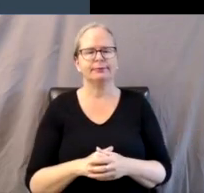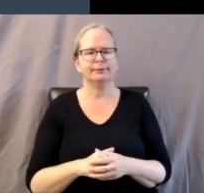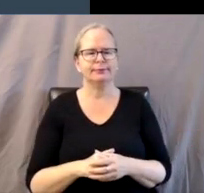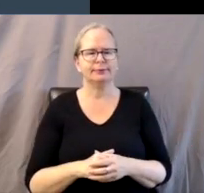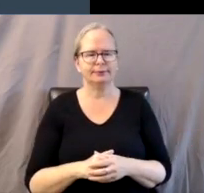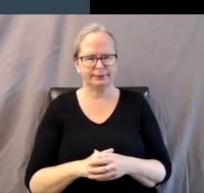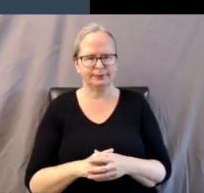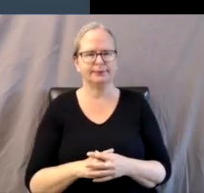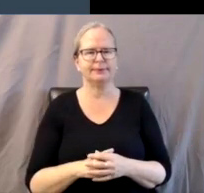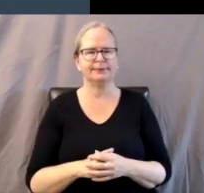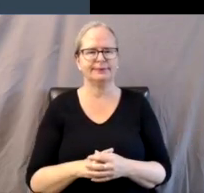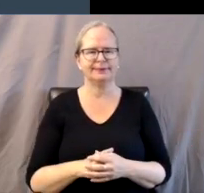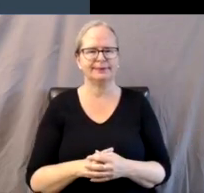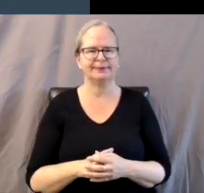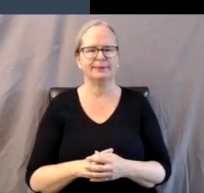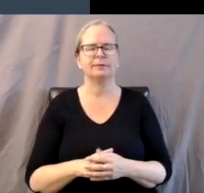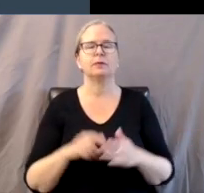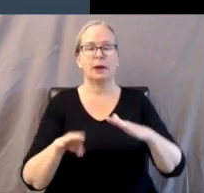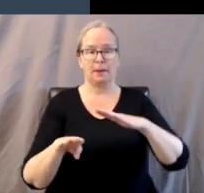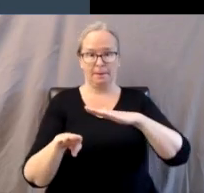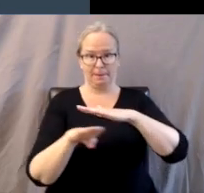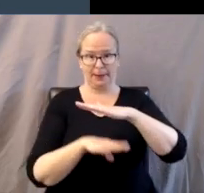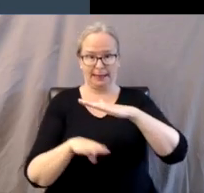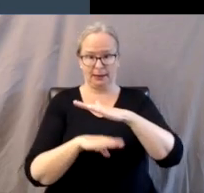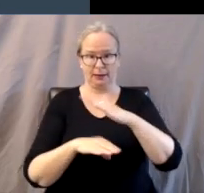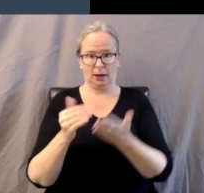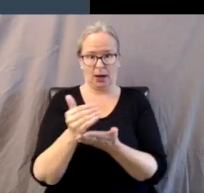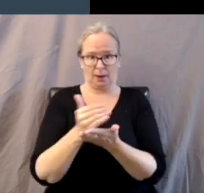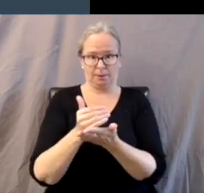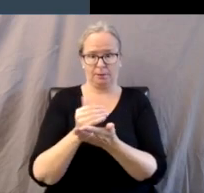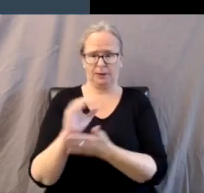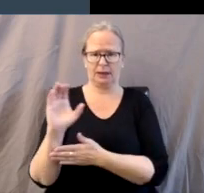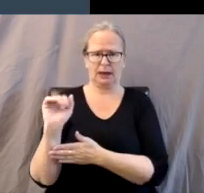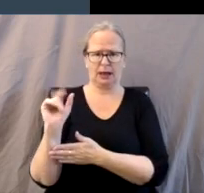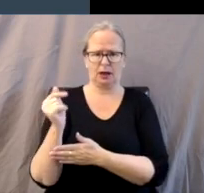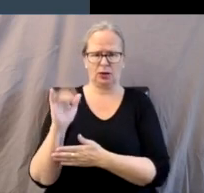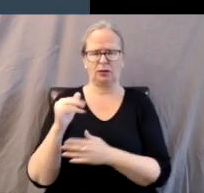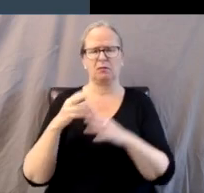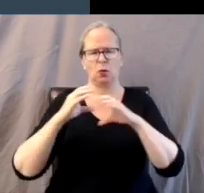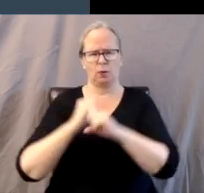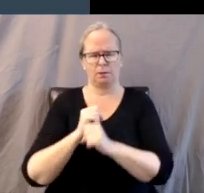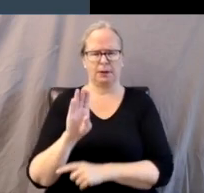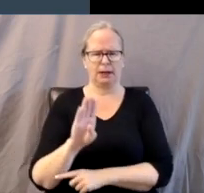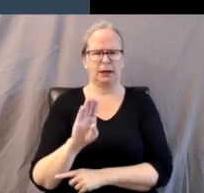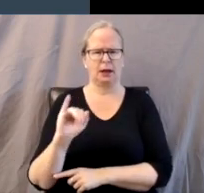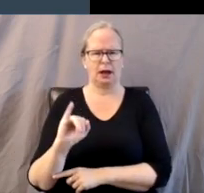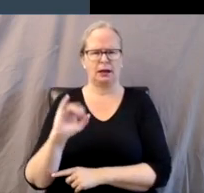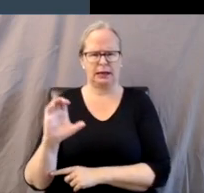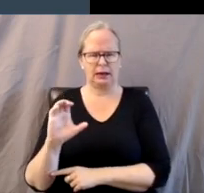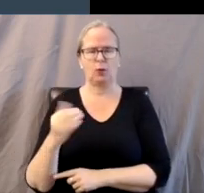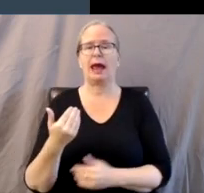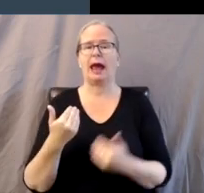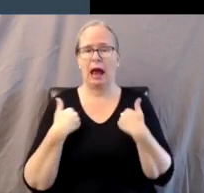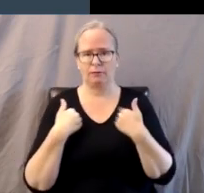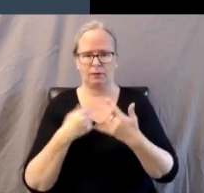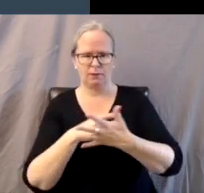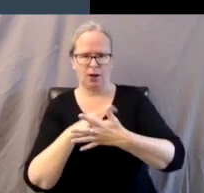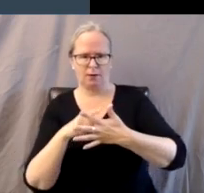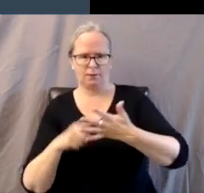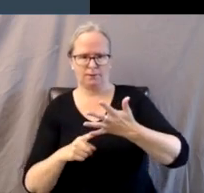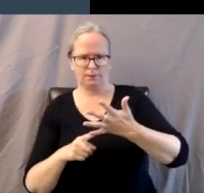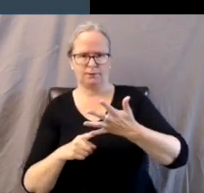So at Basic Income Calgary, we have 5 guiding principles. These principles